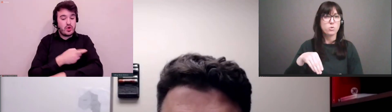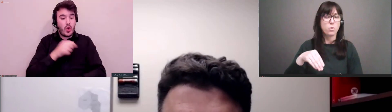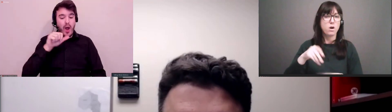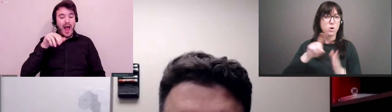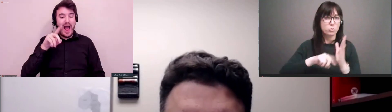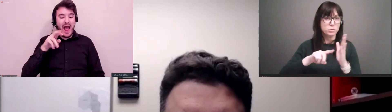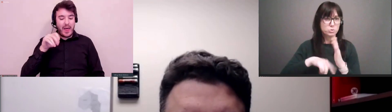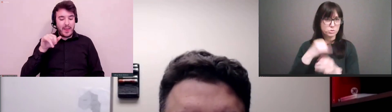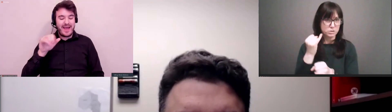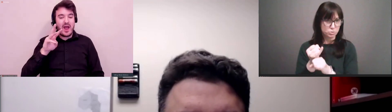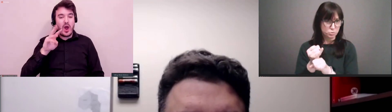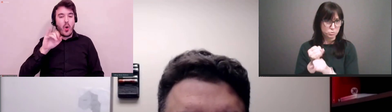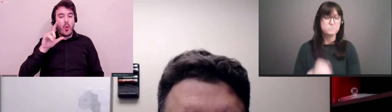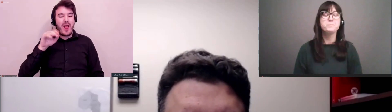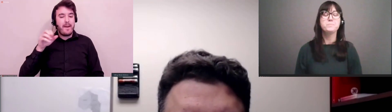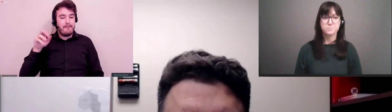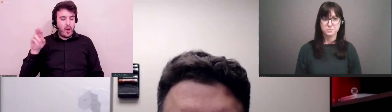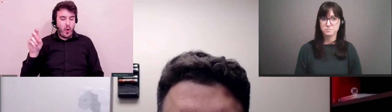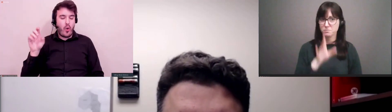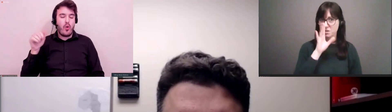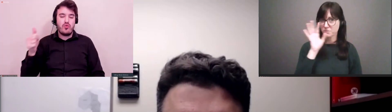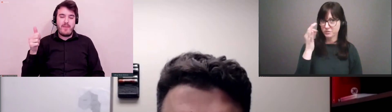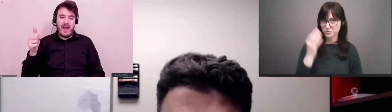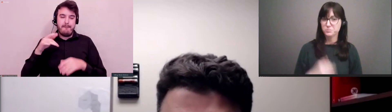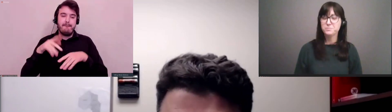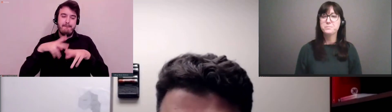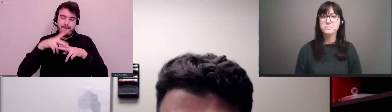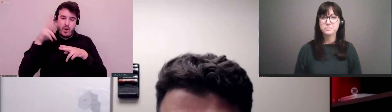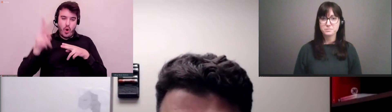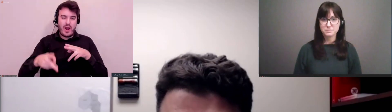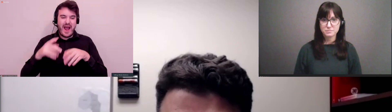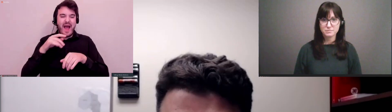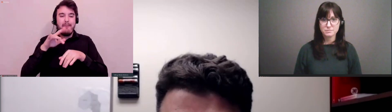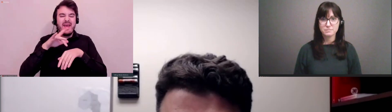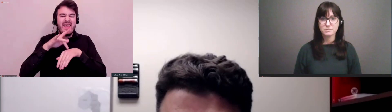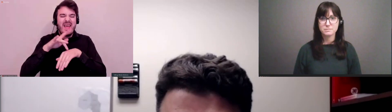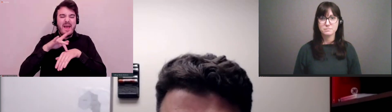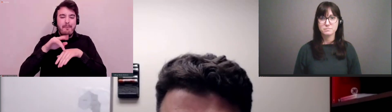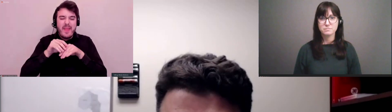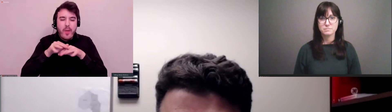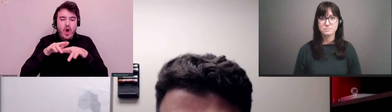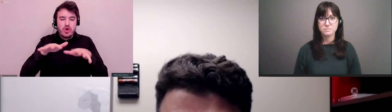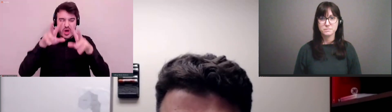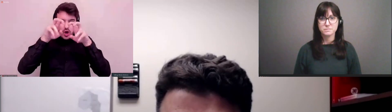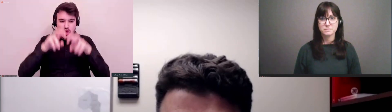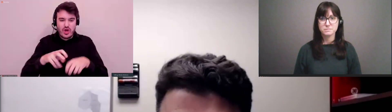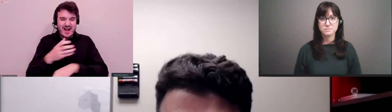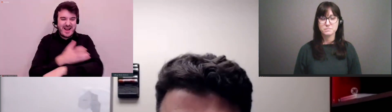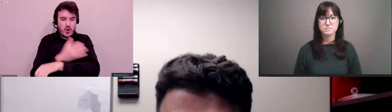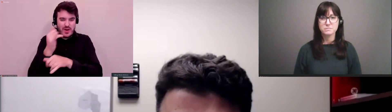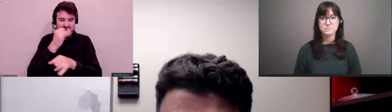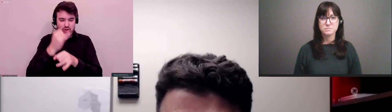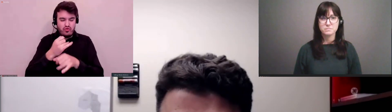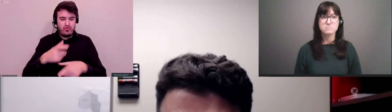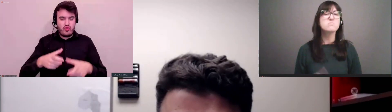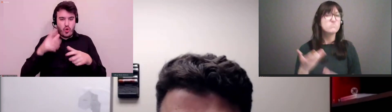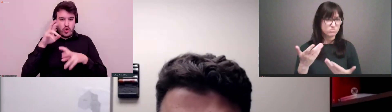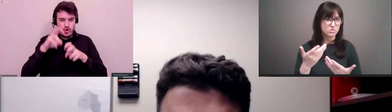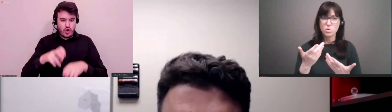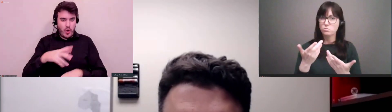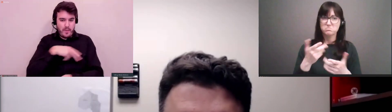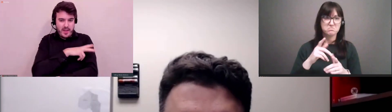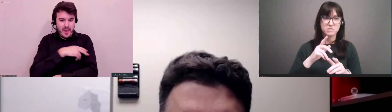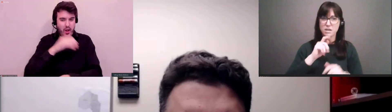clinicien principal pour le programme d'épidémiologie clinique à l'Institut de recherche de l'hôpital d'Ottawa, who can respond to questions